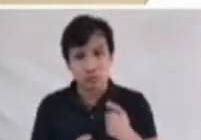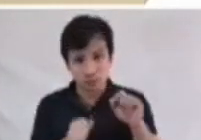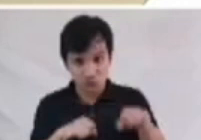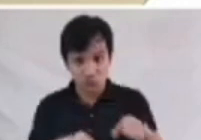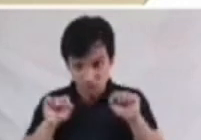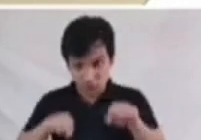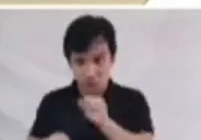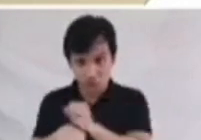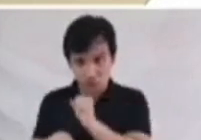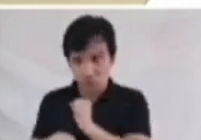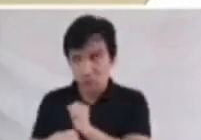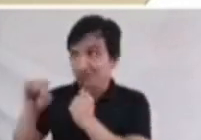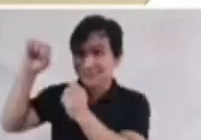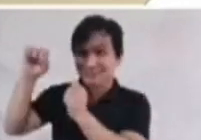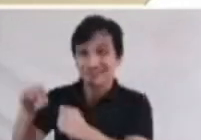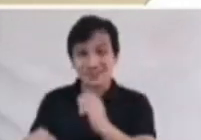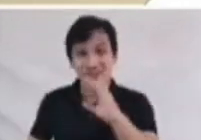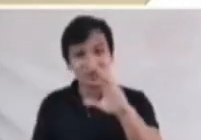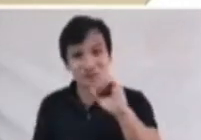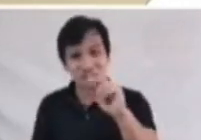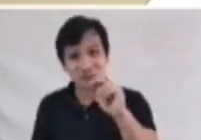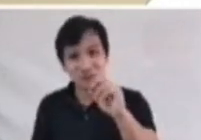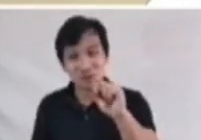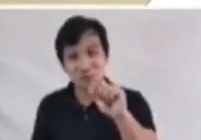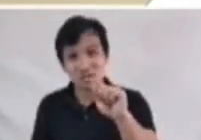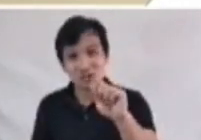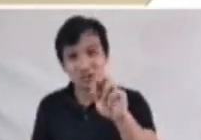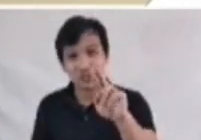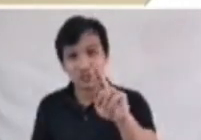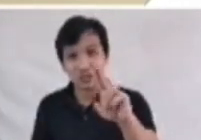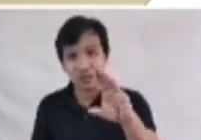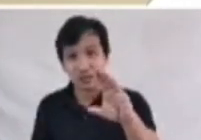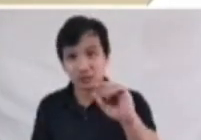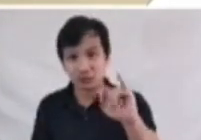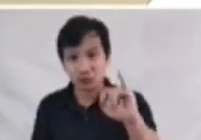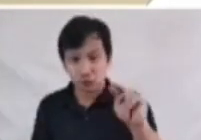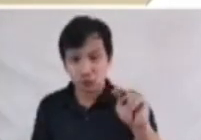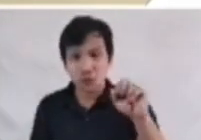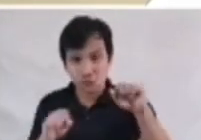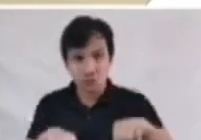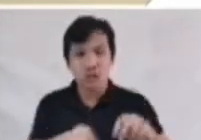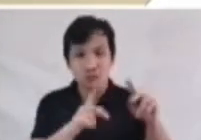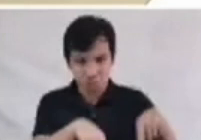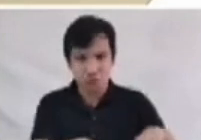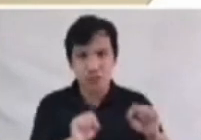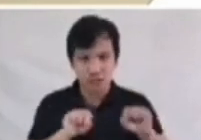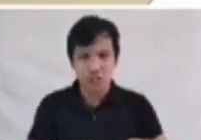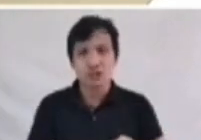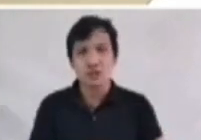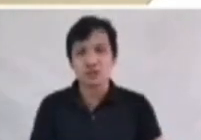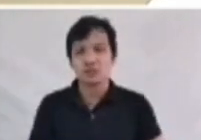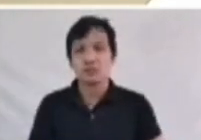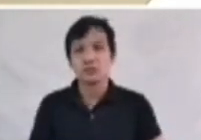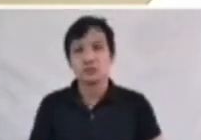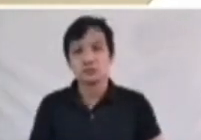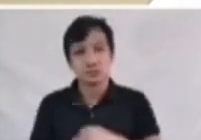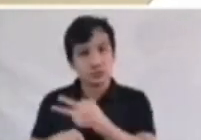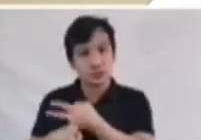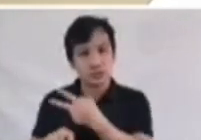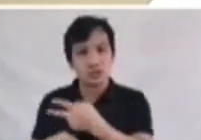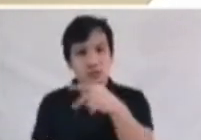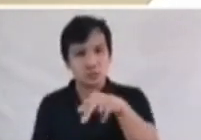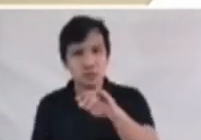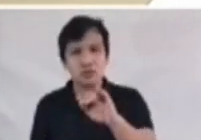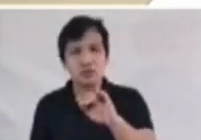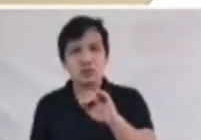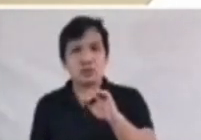Yung priority public infrastructure projects as well as priority private infrastructure projects defined as those that refer